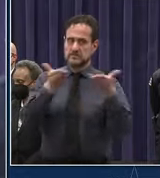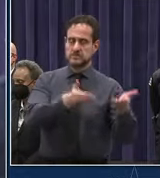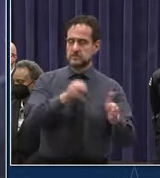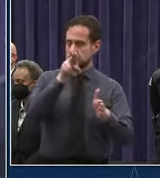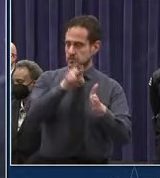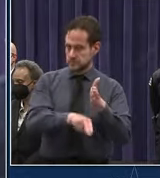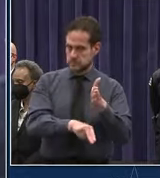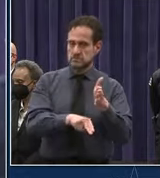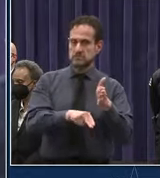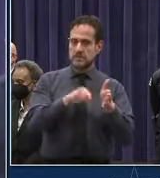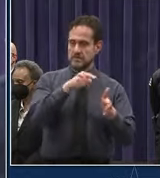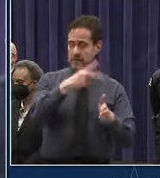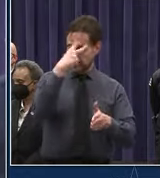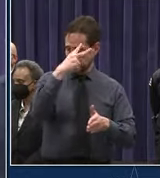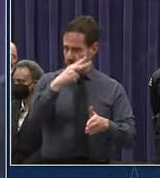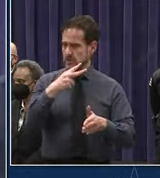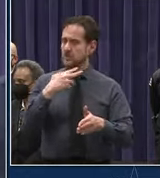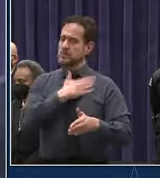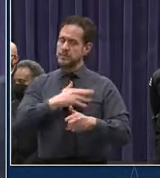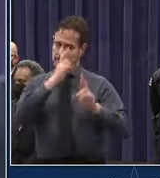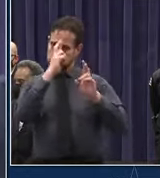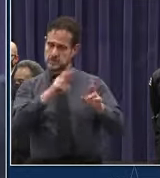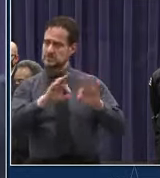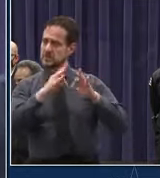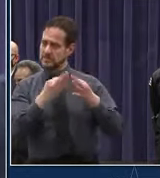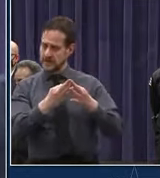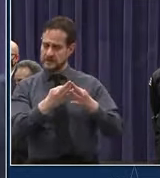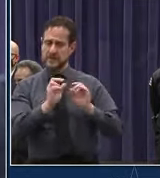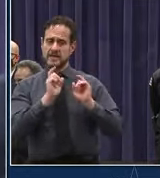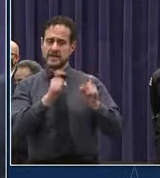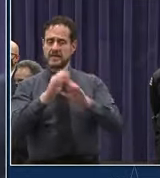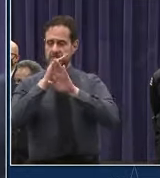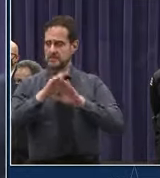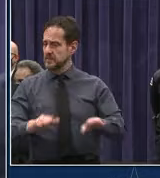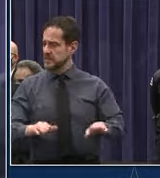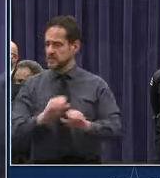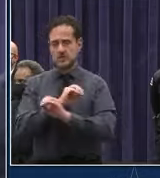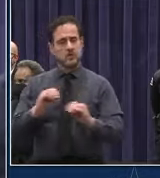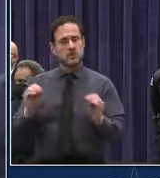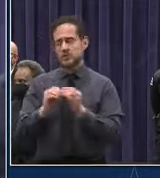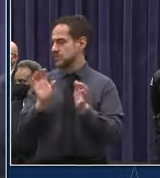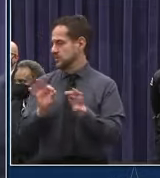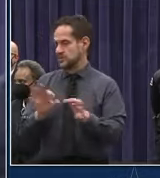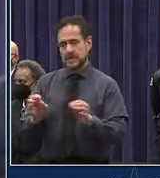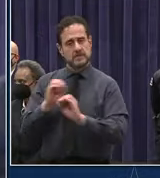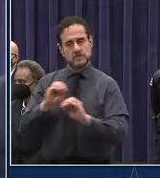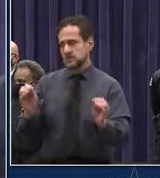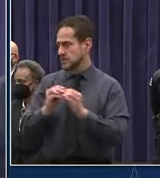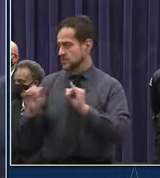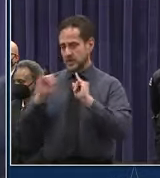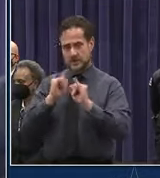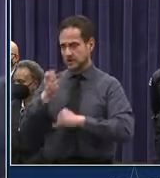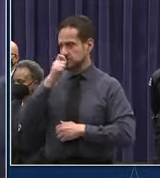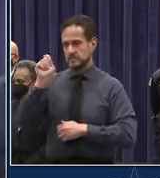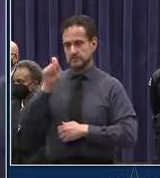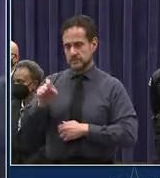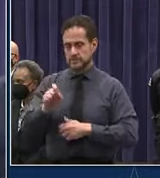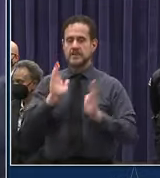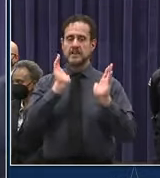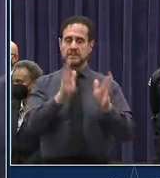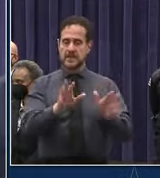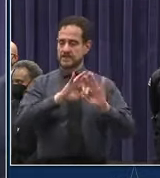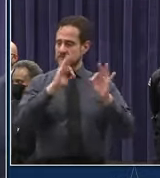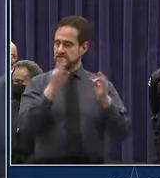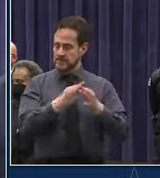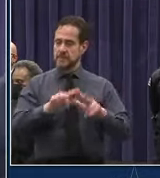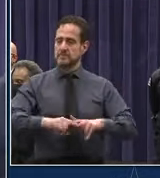space to family. Please respect their wishes. There will be no more statements. There will be no more interviews. Let the family